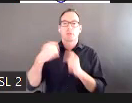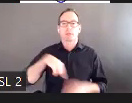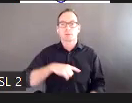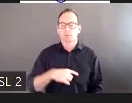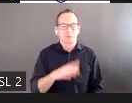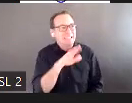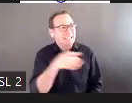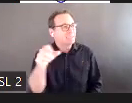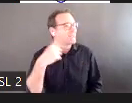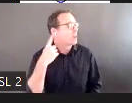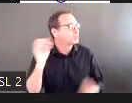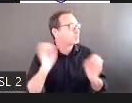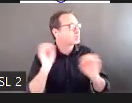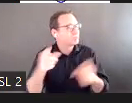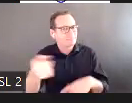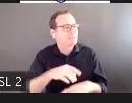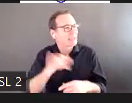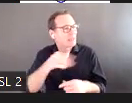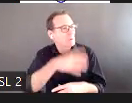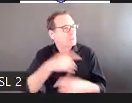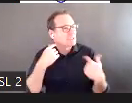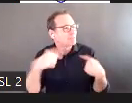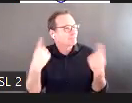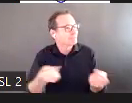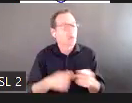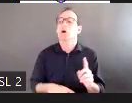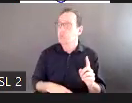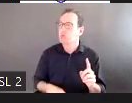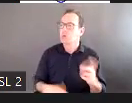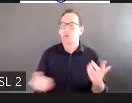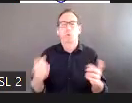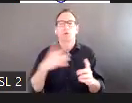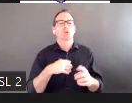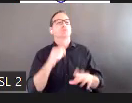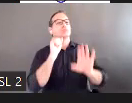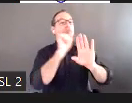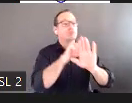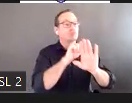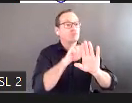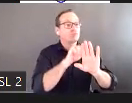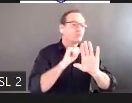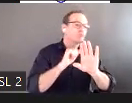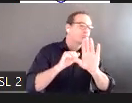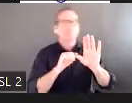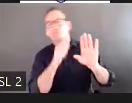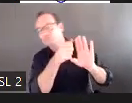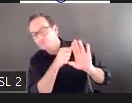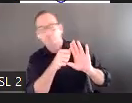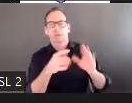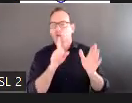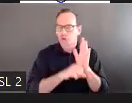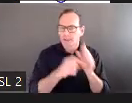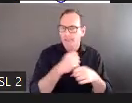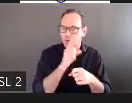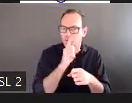there's often some confusion on that, and police services are often at a challenge to deal with these. Our only authorities are